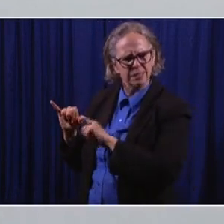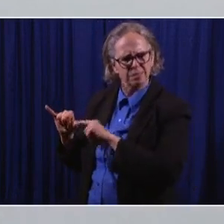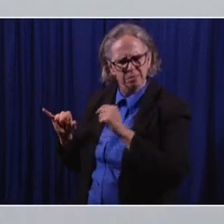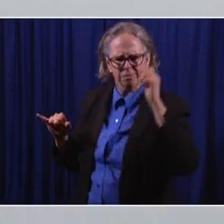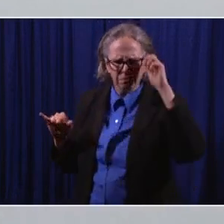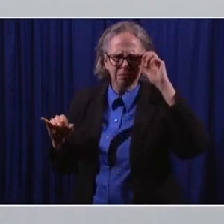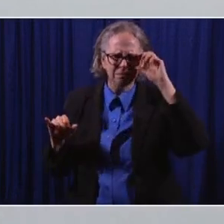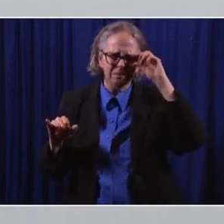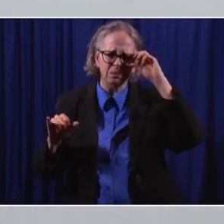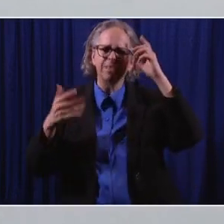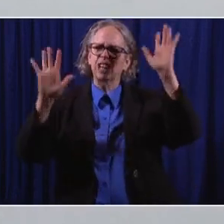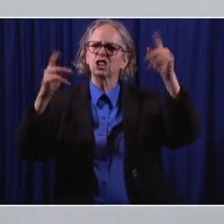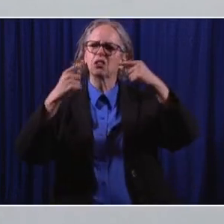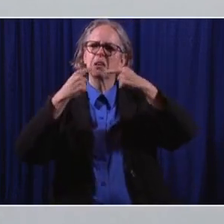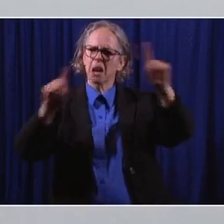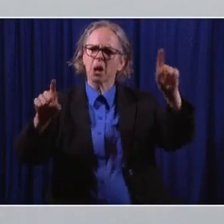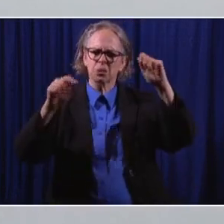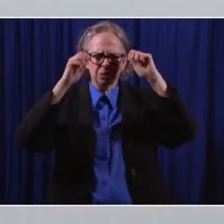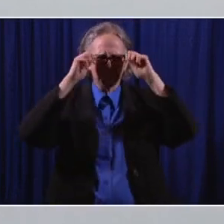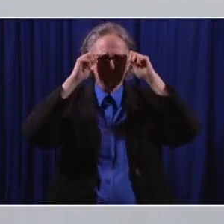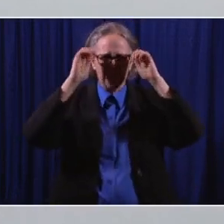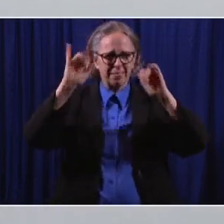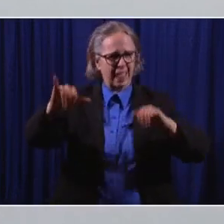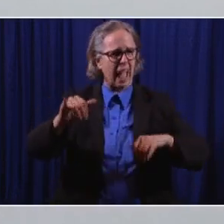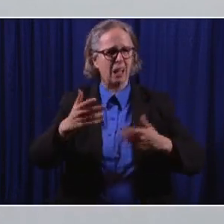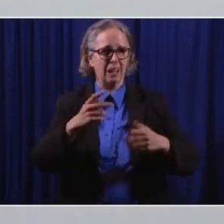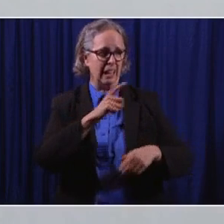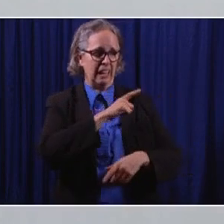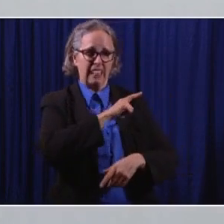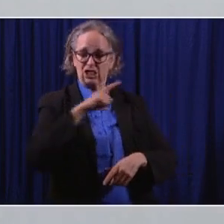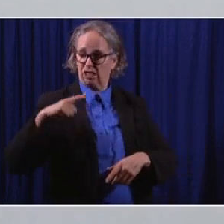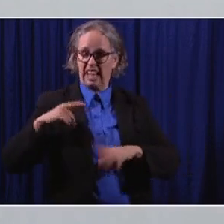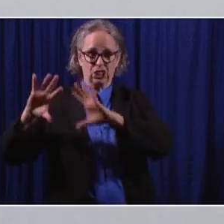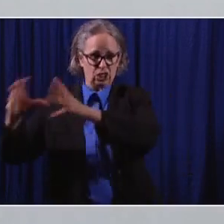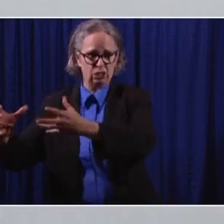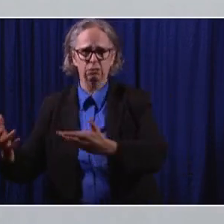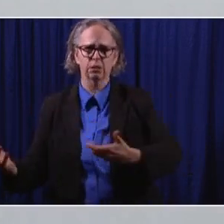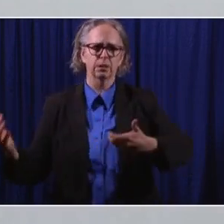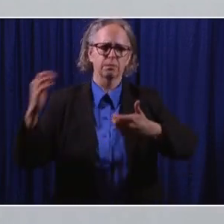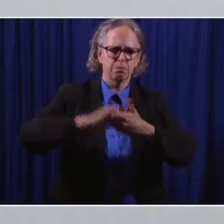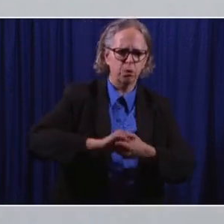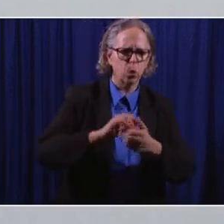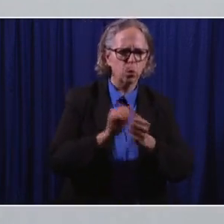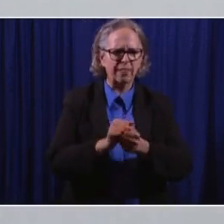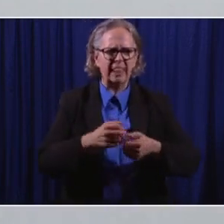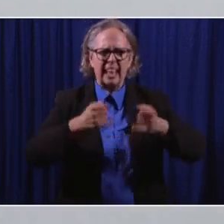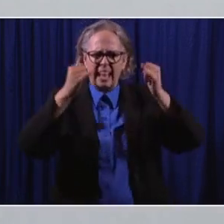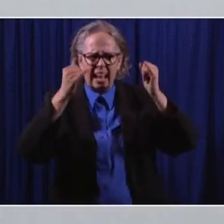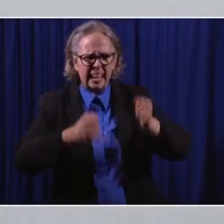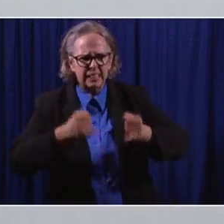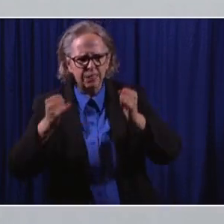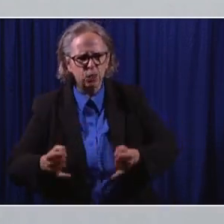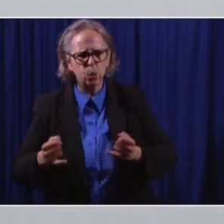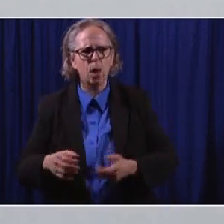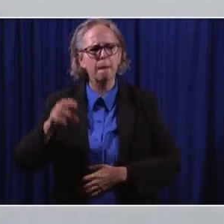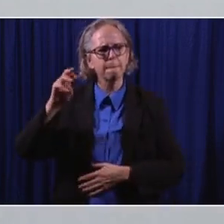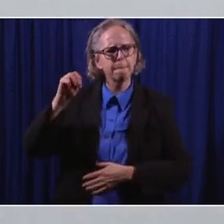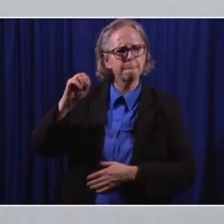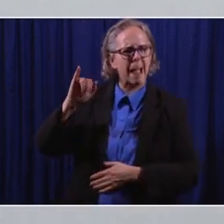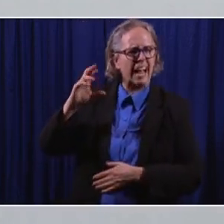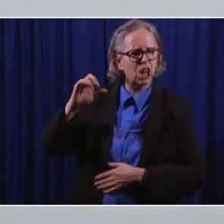created an opportunity, something we partnered with the legislature on, called the Individual Micro-Credential Assistance Program,